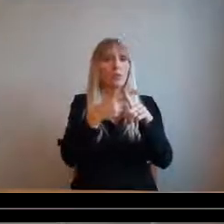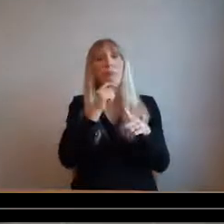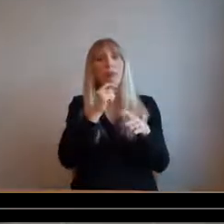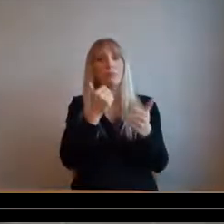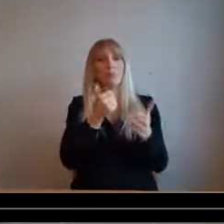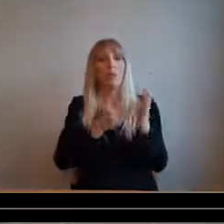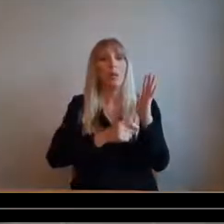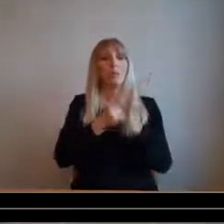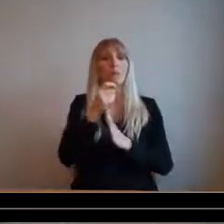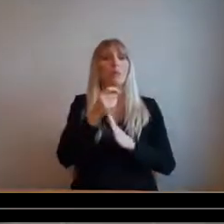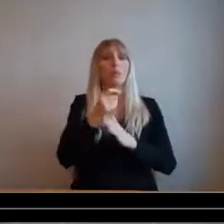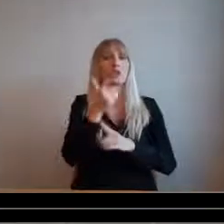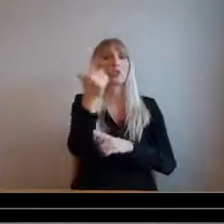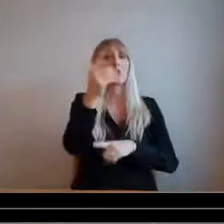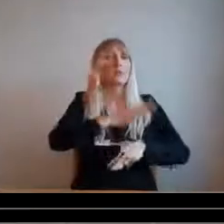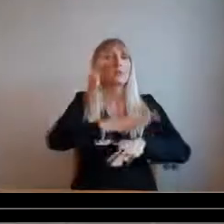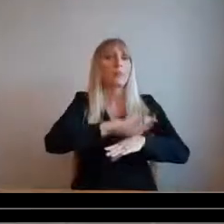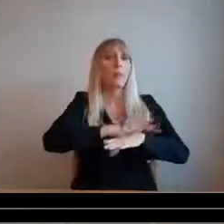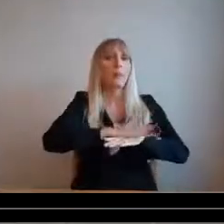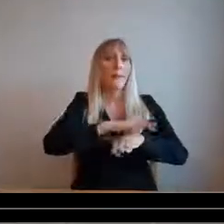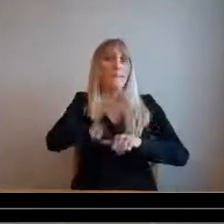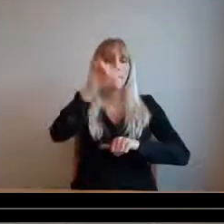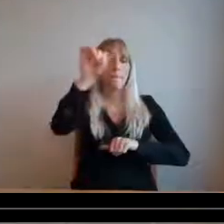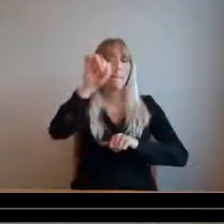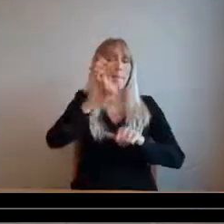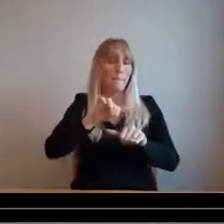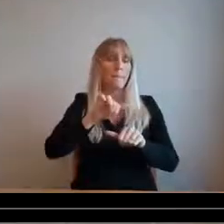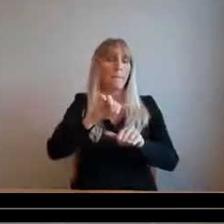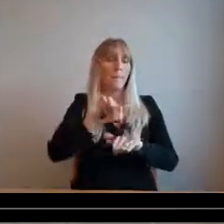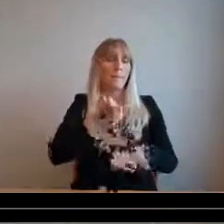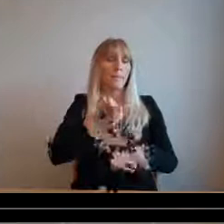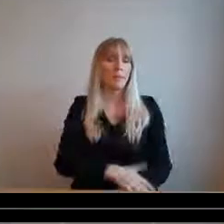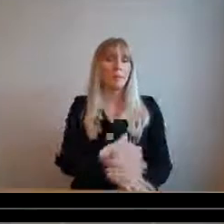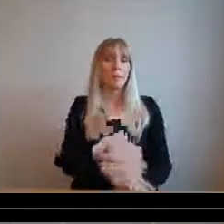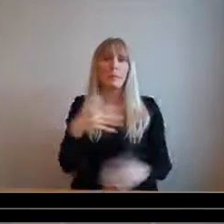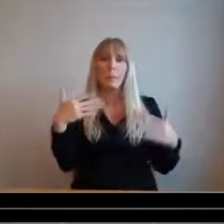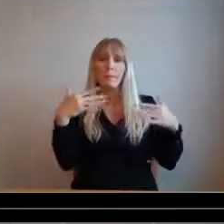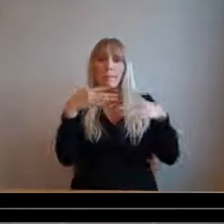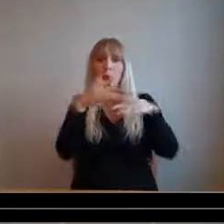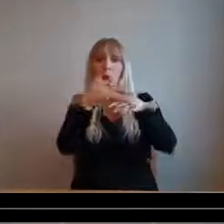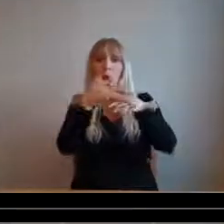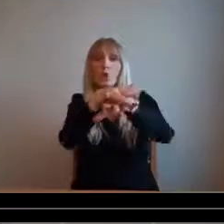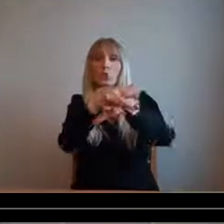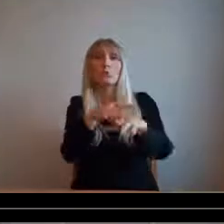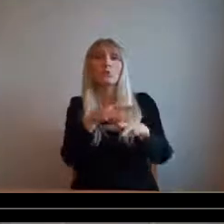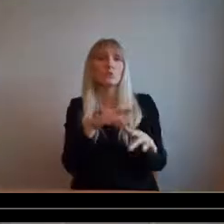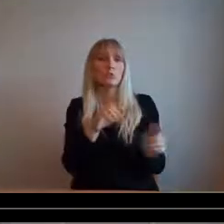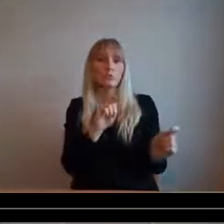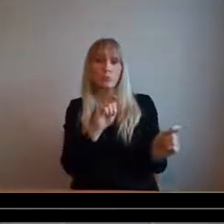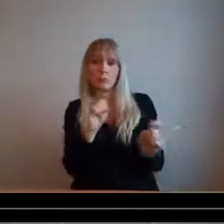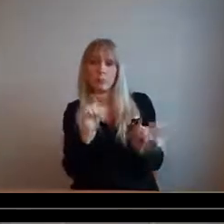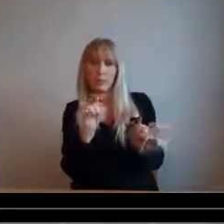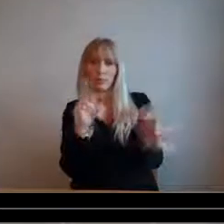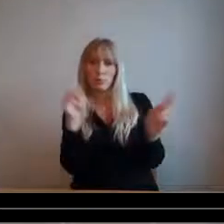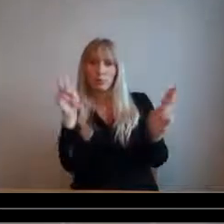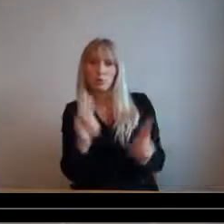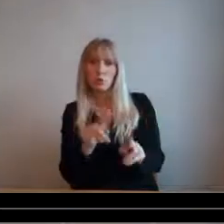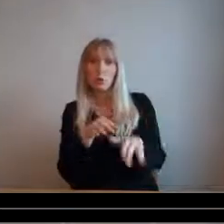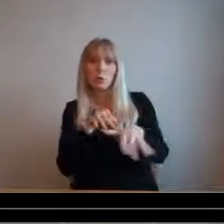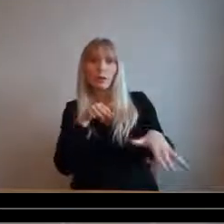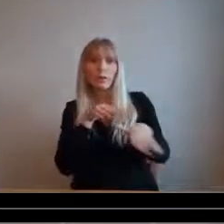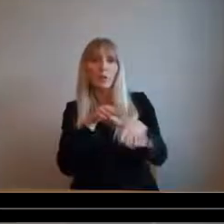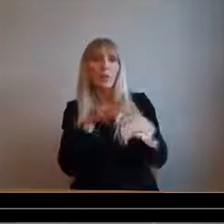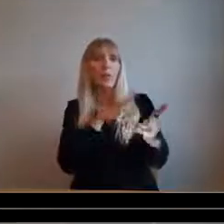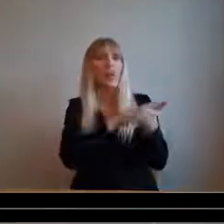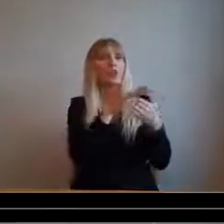journey times. There's a couple of mergers up there that we've with the traffic figures changing with HGVs, we've actually